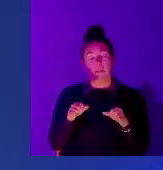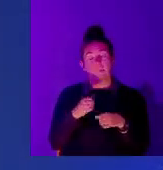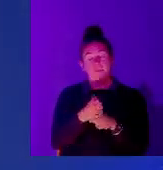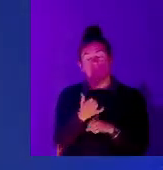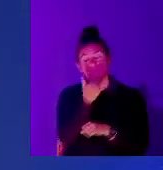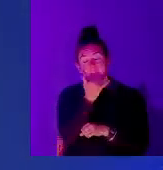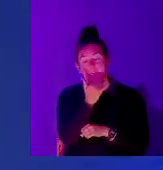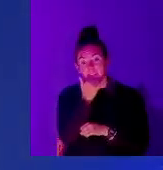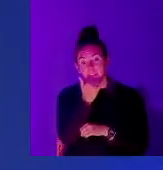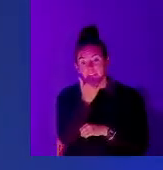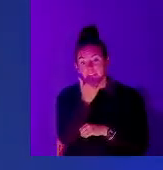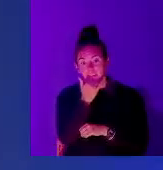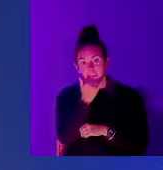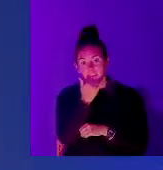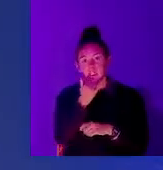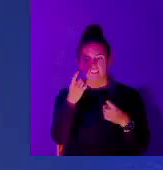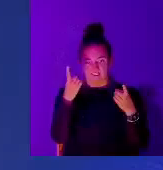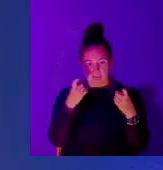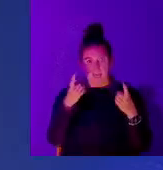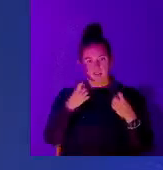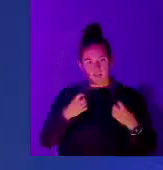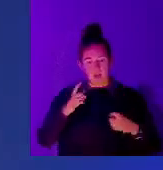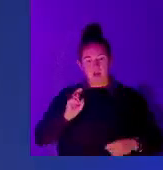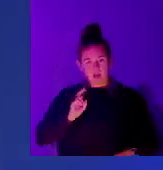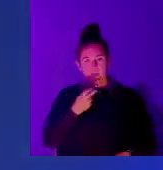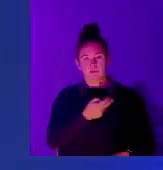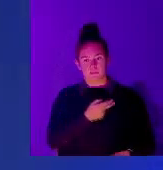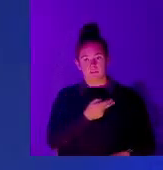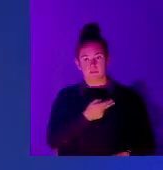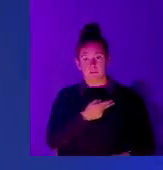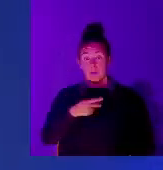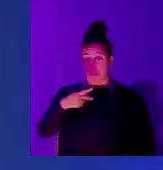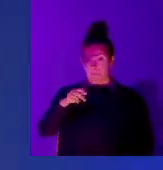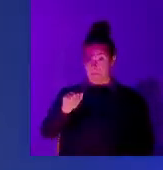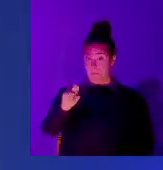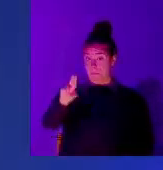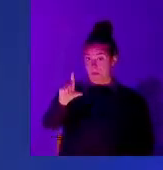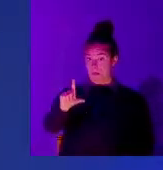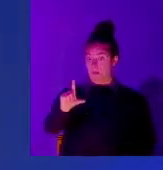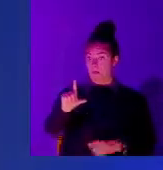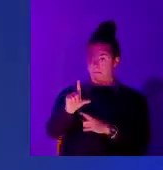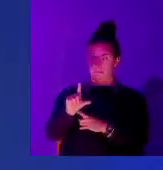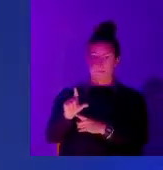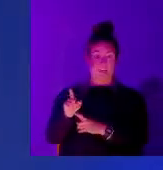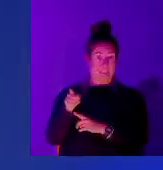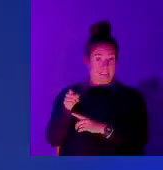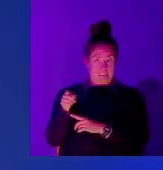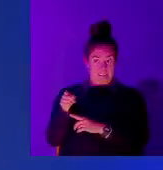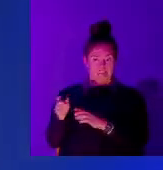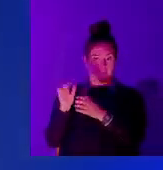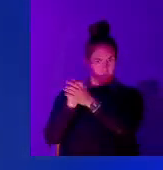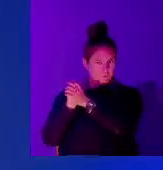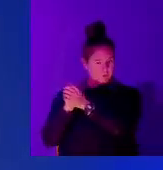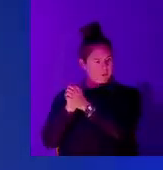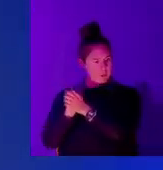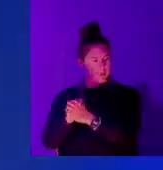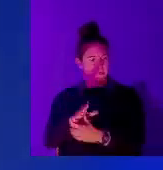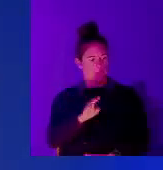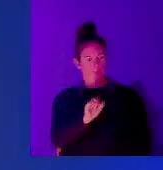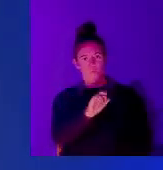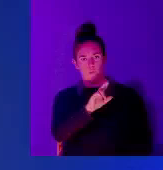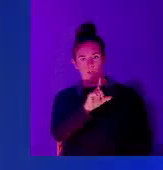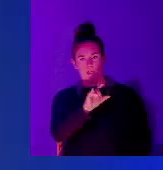us. Paul, he congratulated the Bereans because they were more noble than